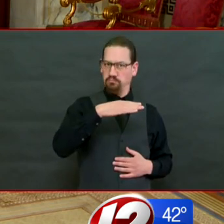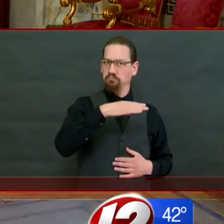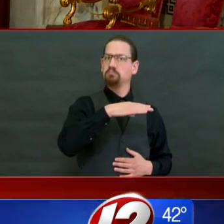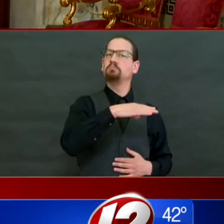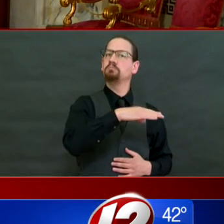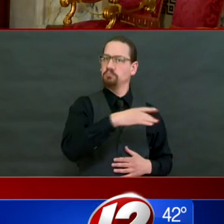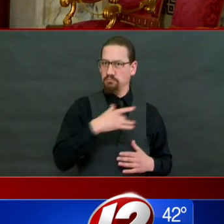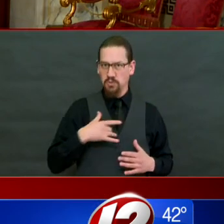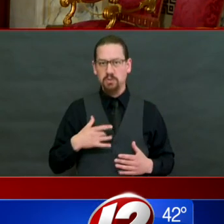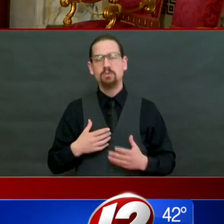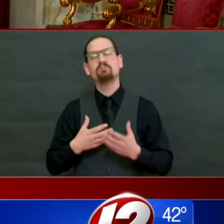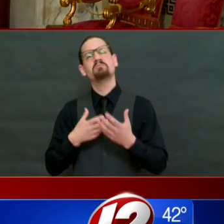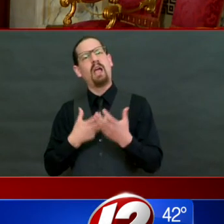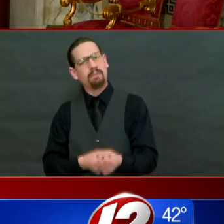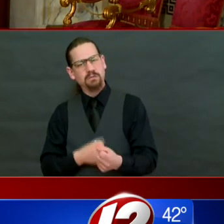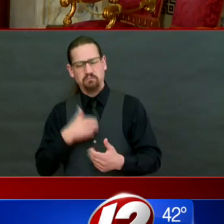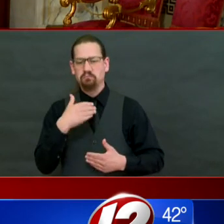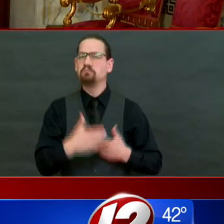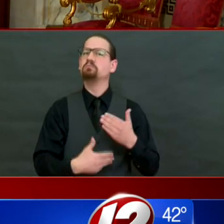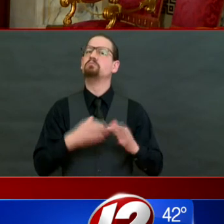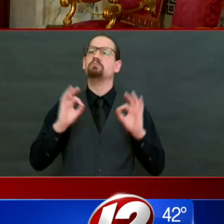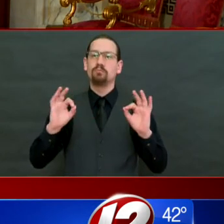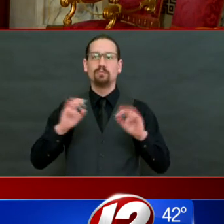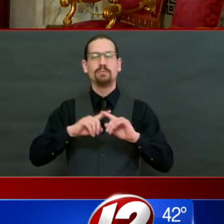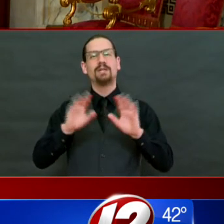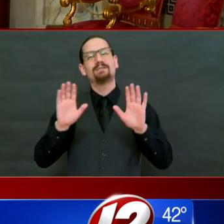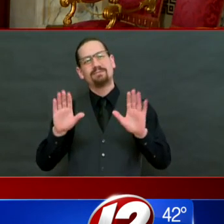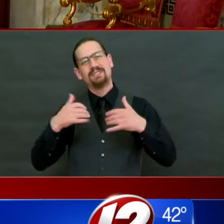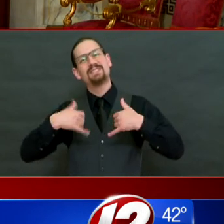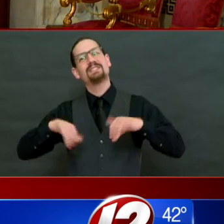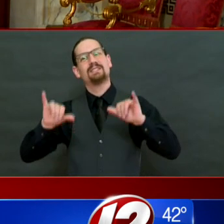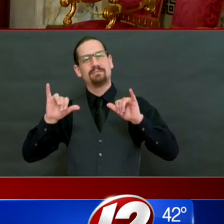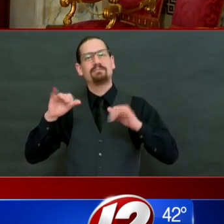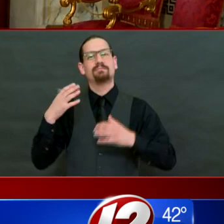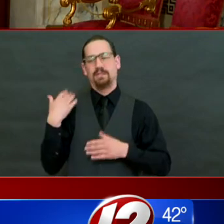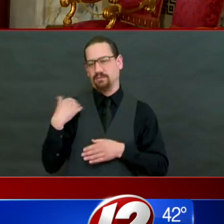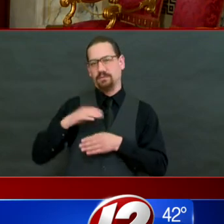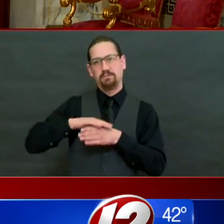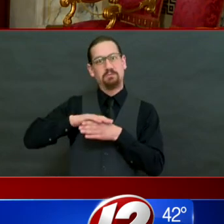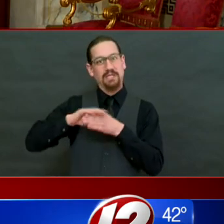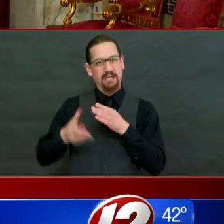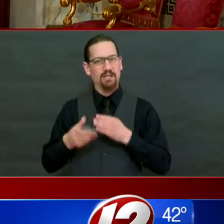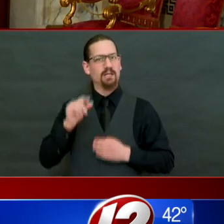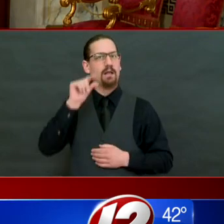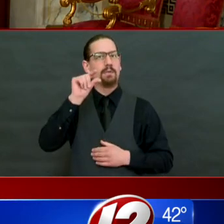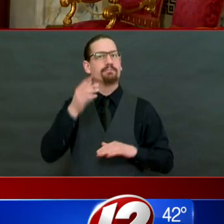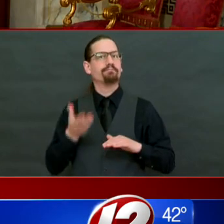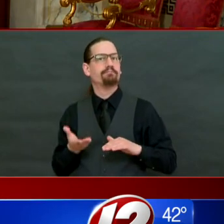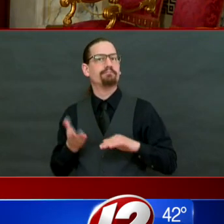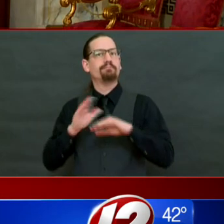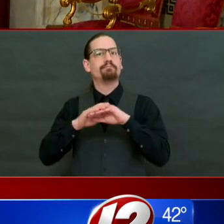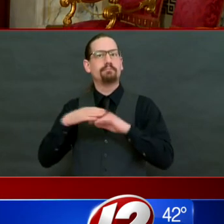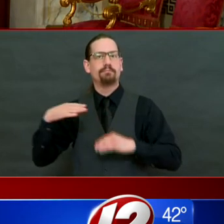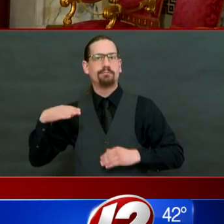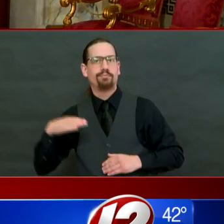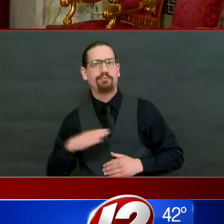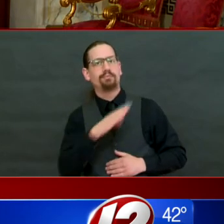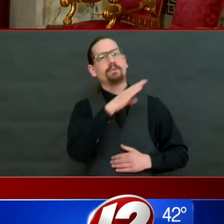Unfortunately, we saw a bit of an uptick over the weekend in hospitalizations and ICU